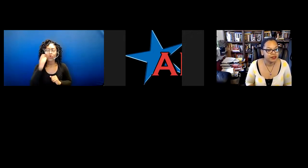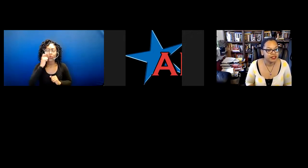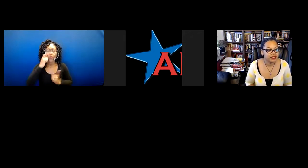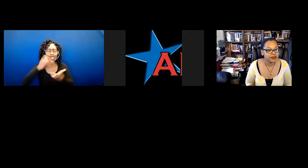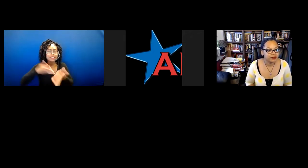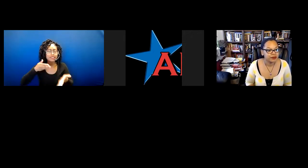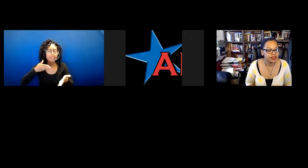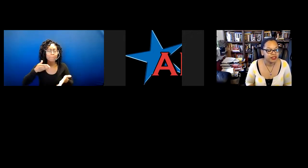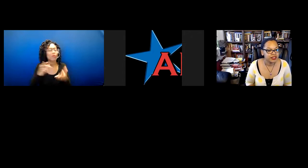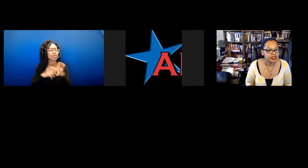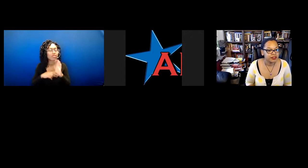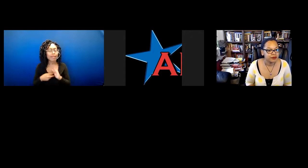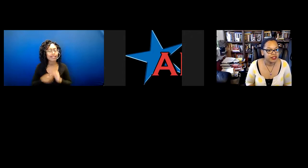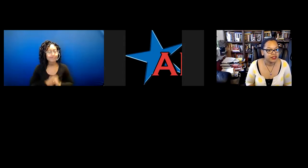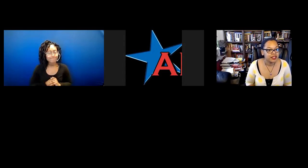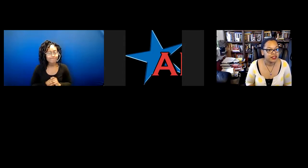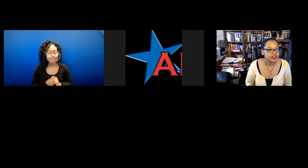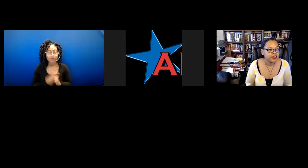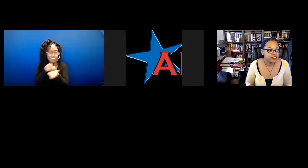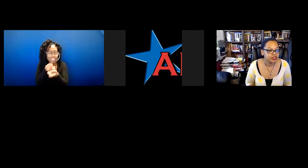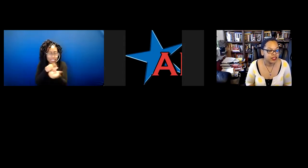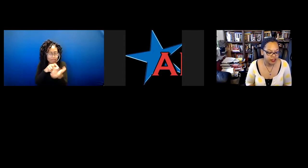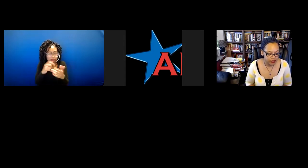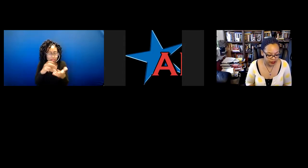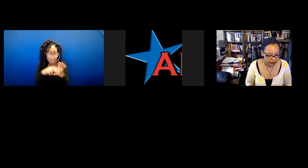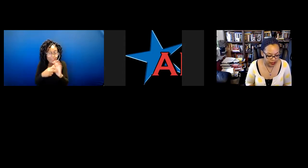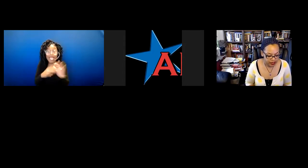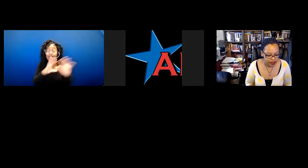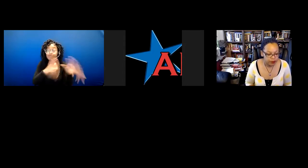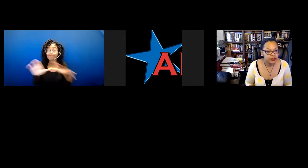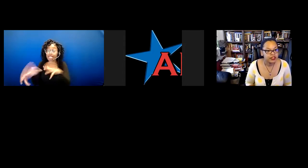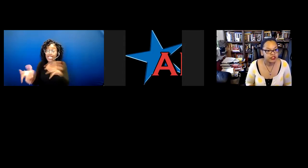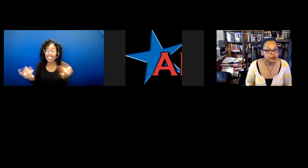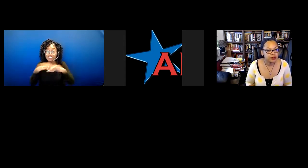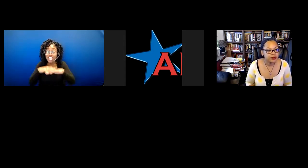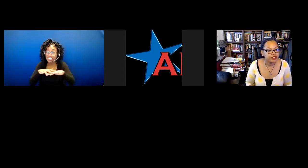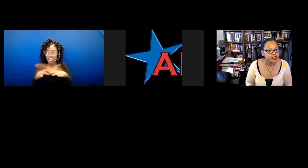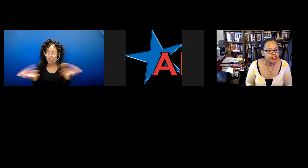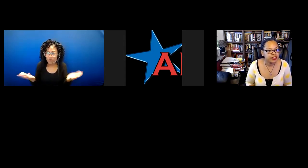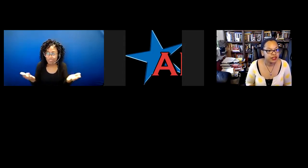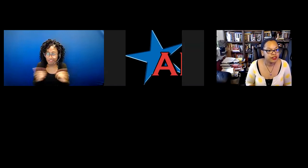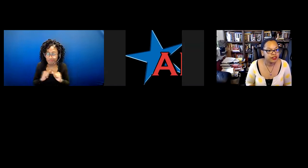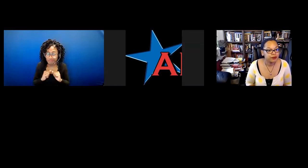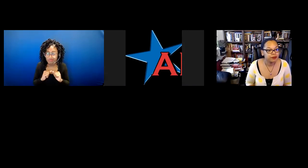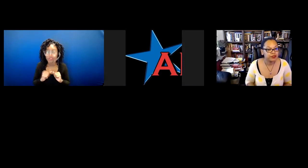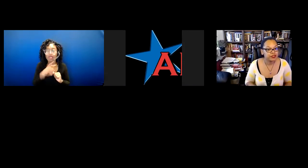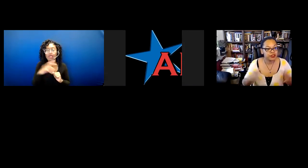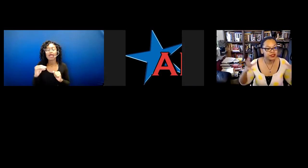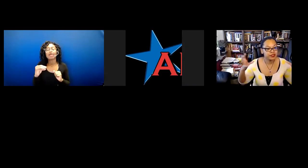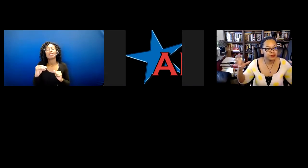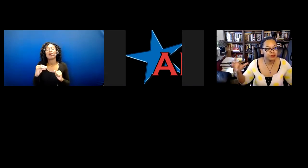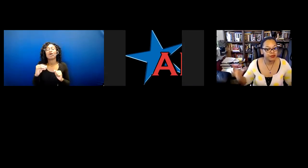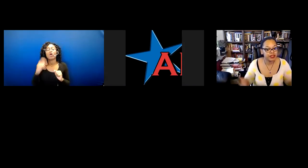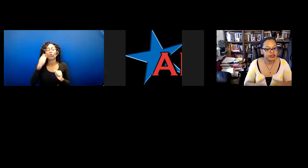say racism, and then intersectionality. And then we'll get into racialized ableism, which will sort